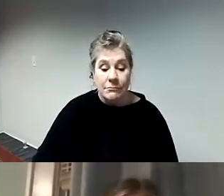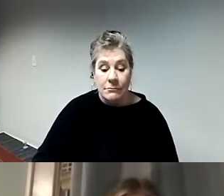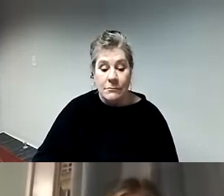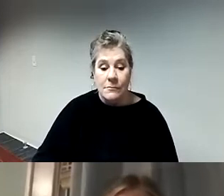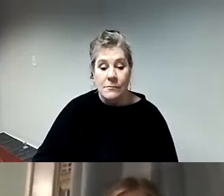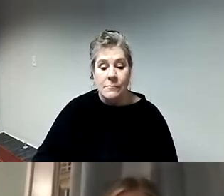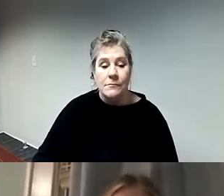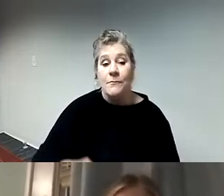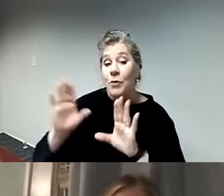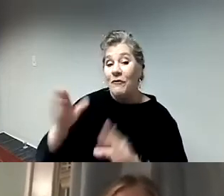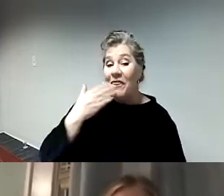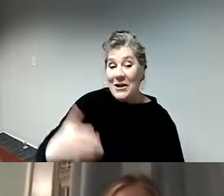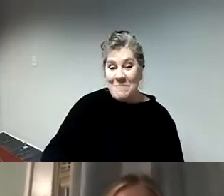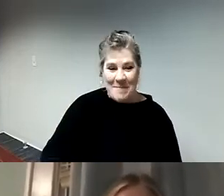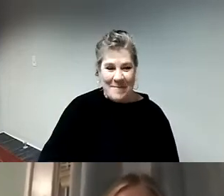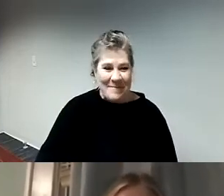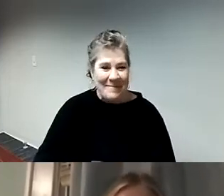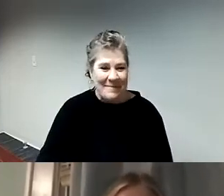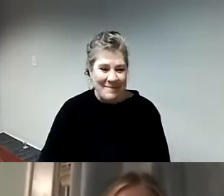Wonderful, thank you.